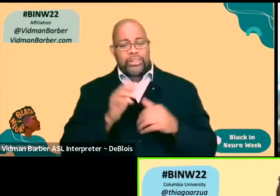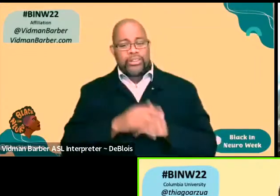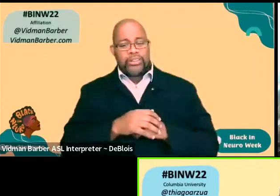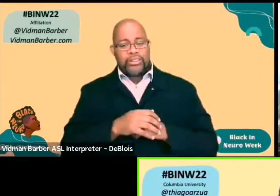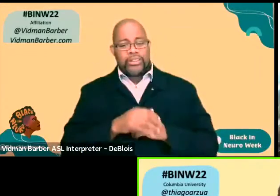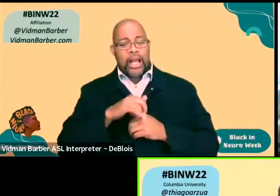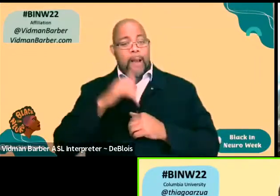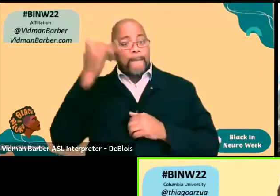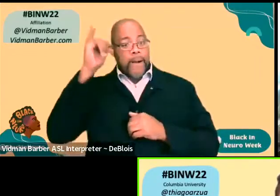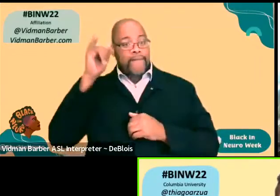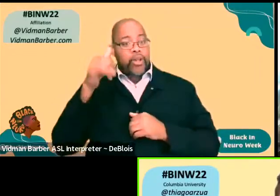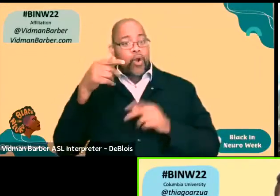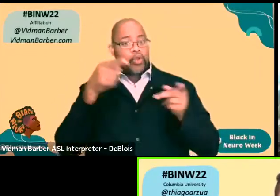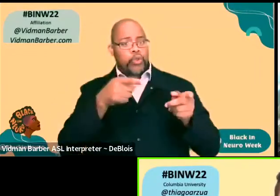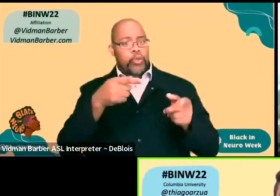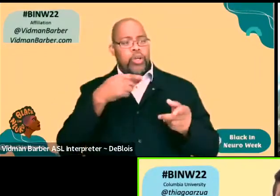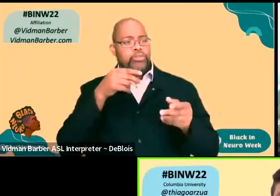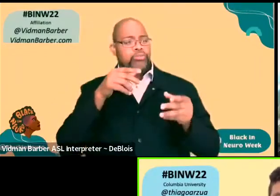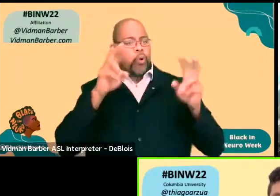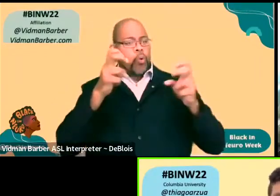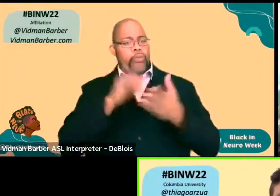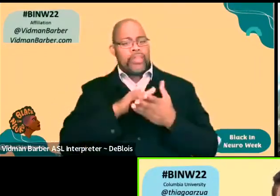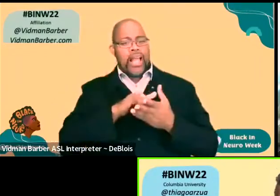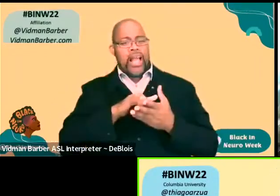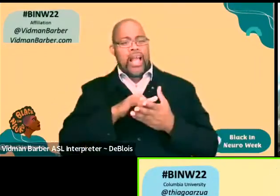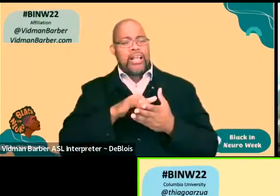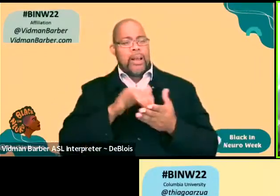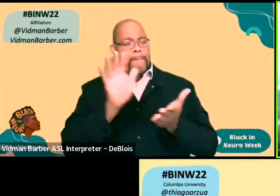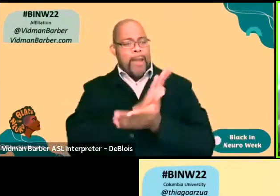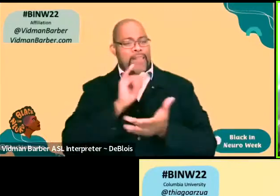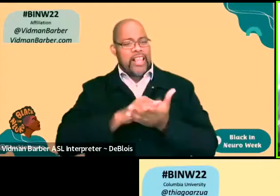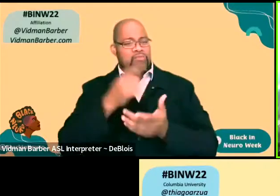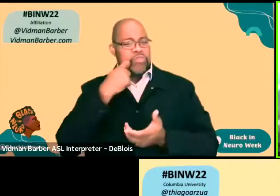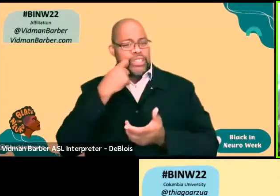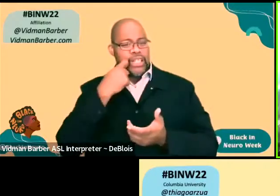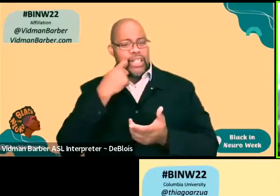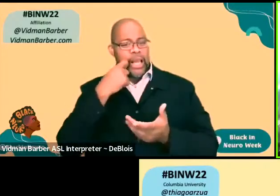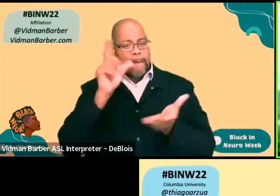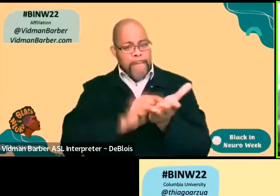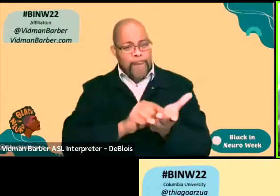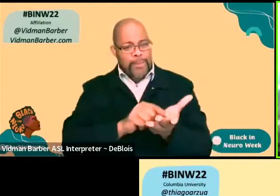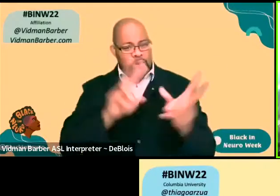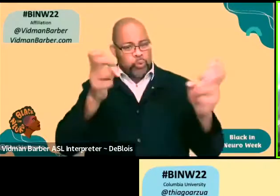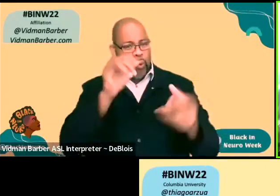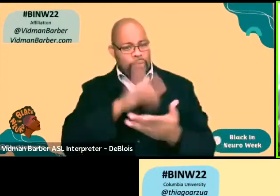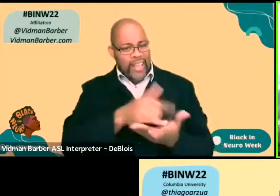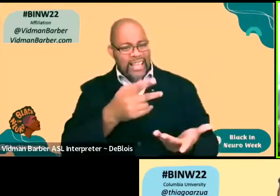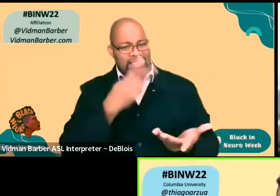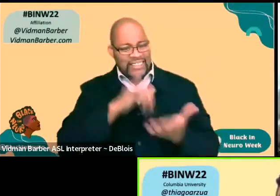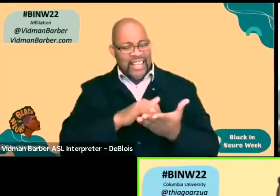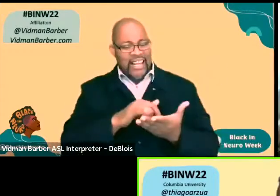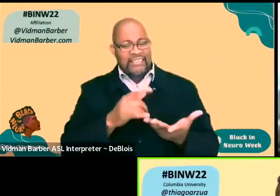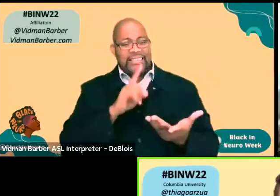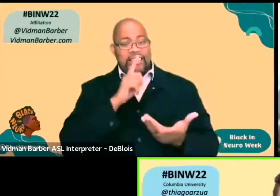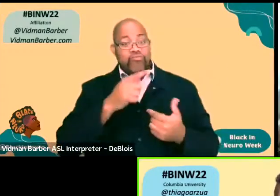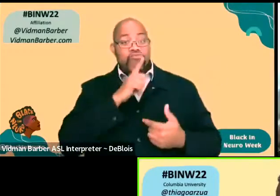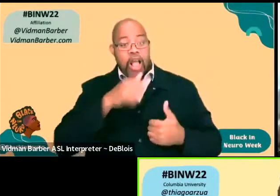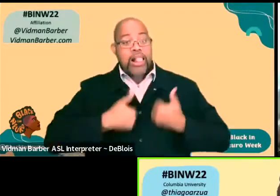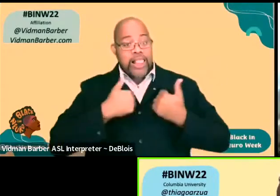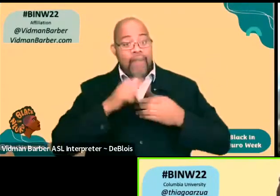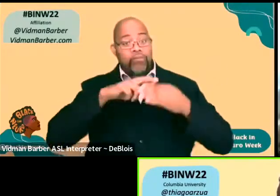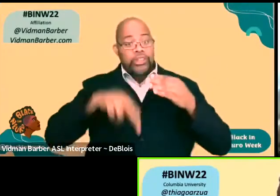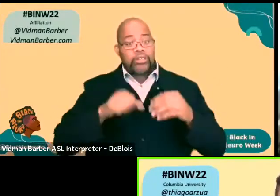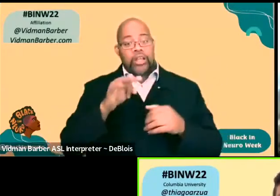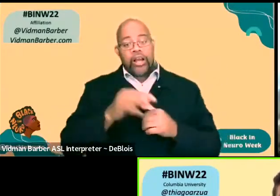shooter was quoting like a genetics paper that was very recently published. Yeah. So we see the real life consequences